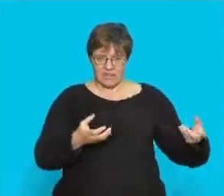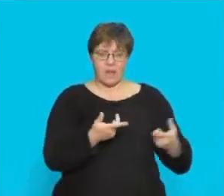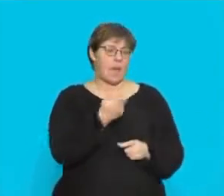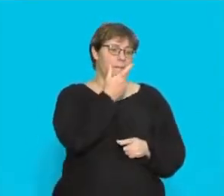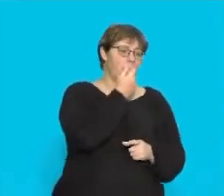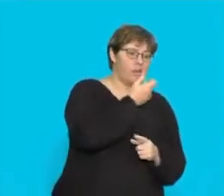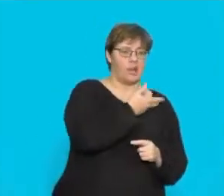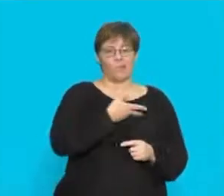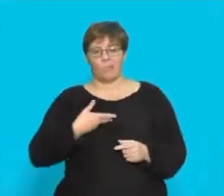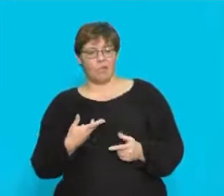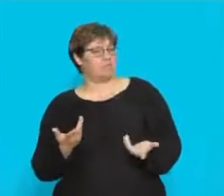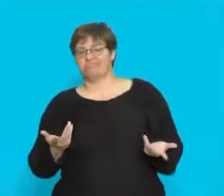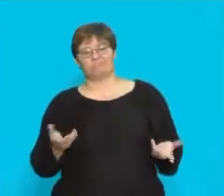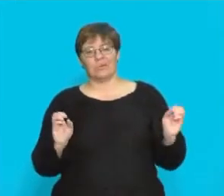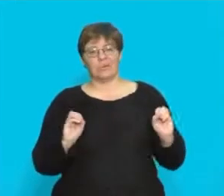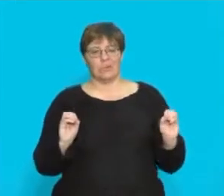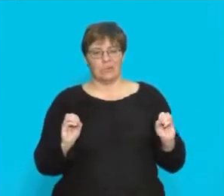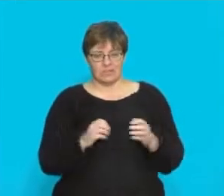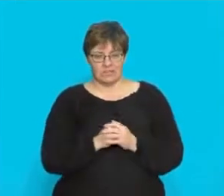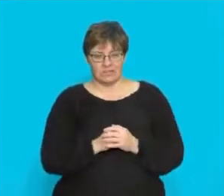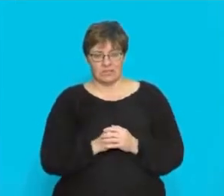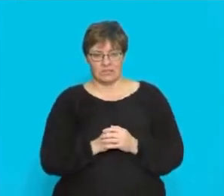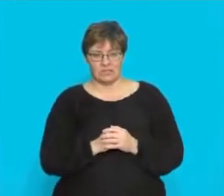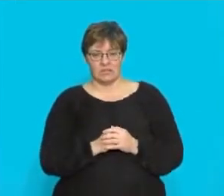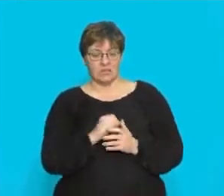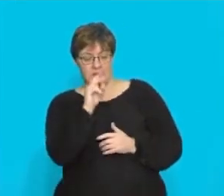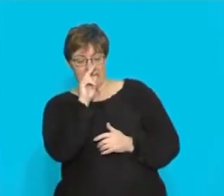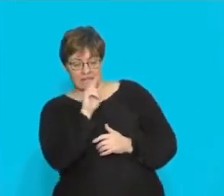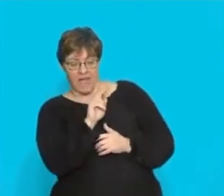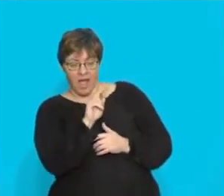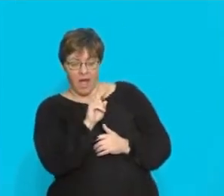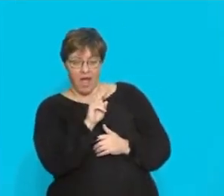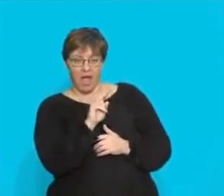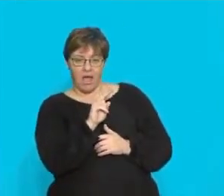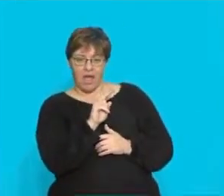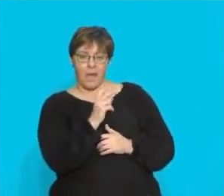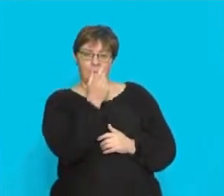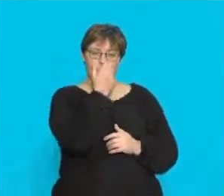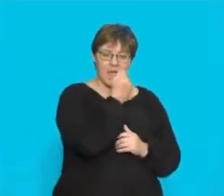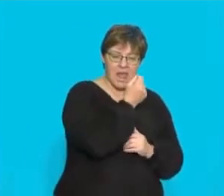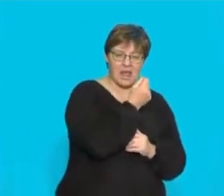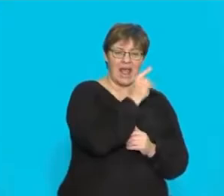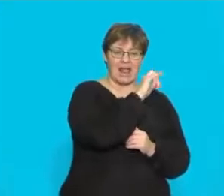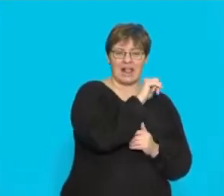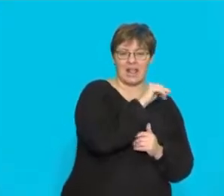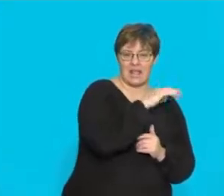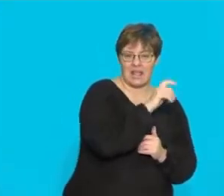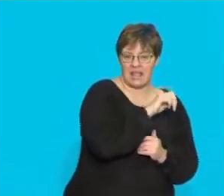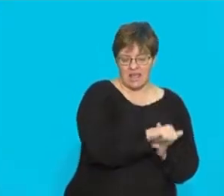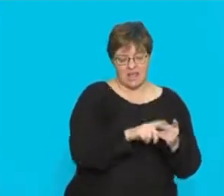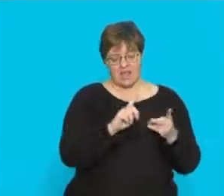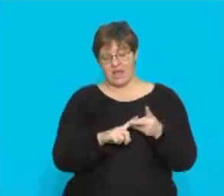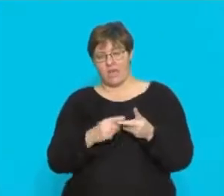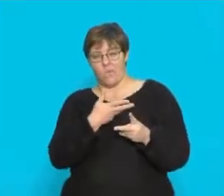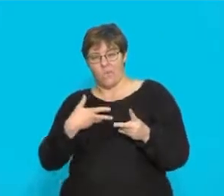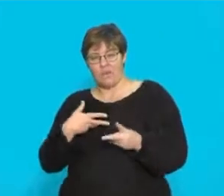a male and we don't have a female. So we don't see typically male type algae and female